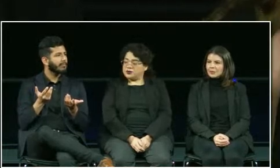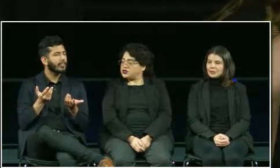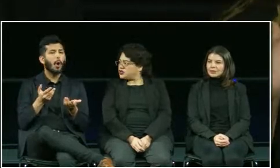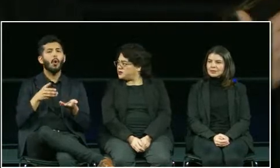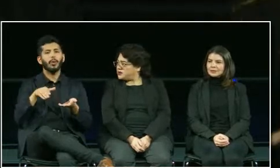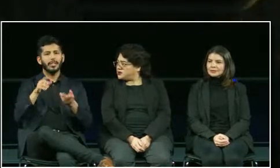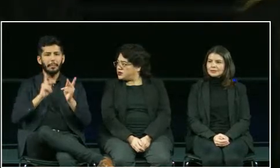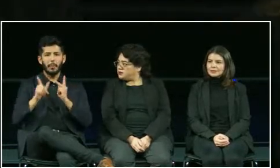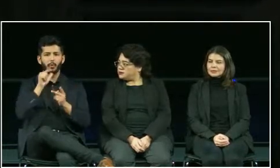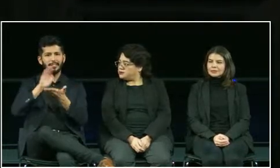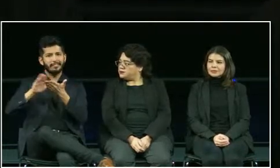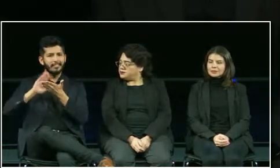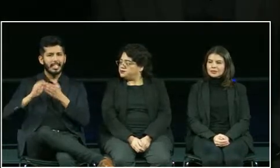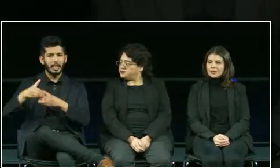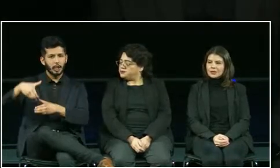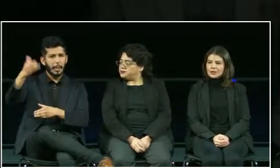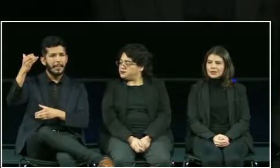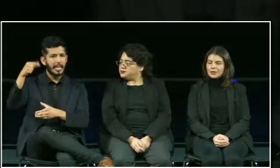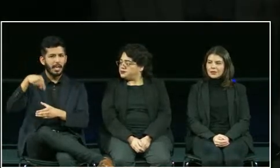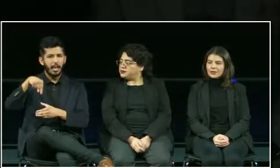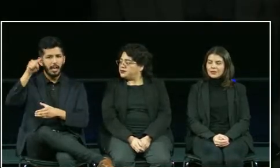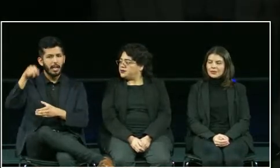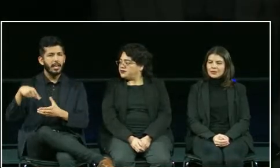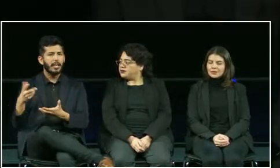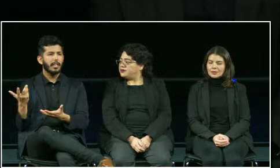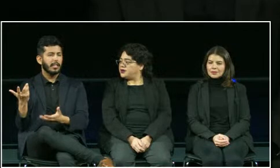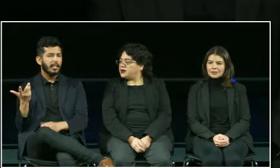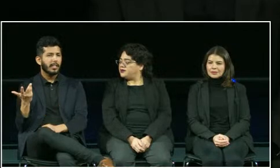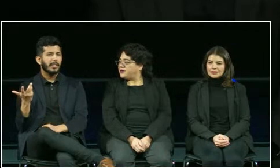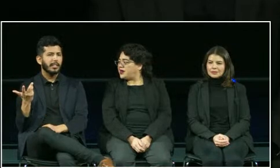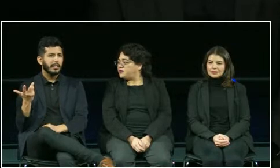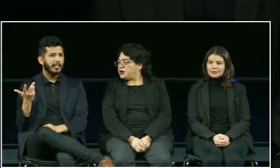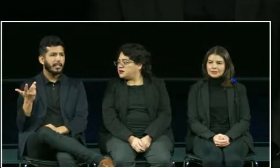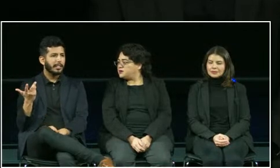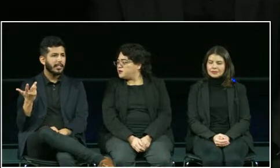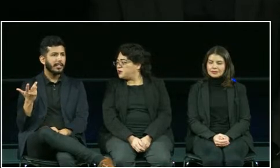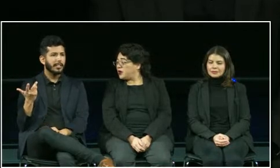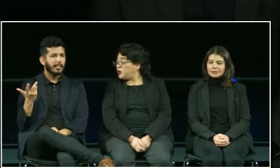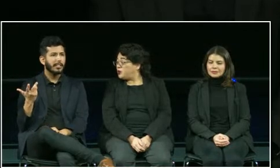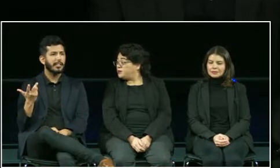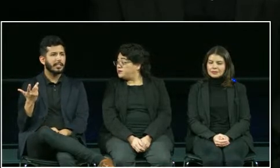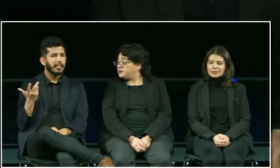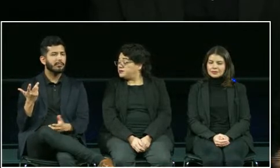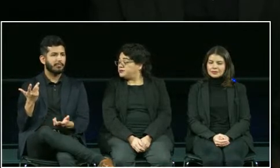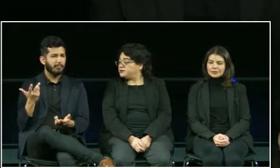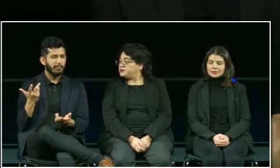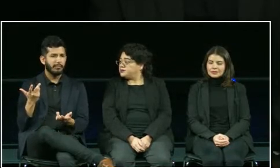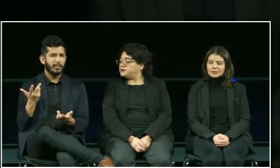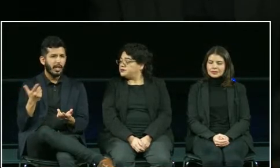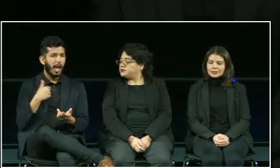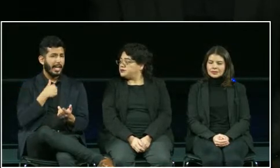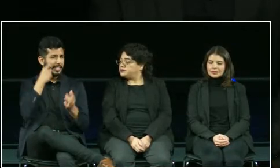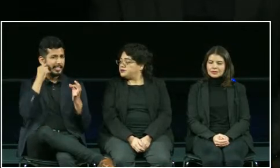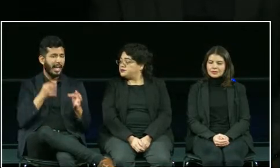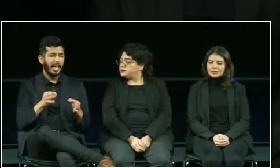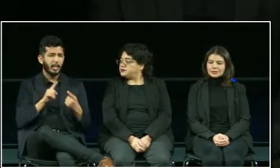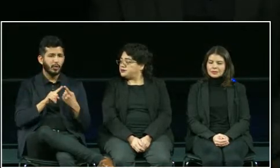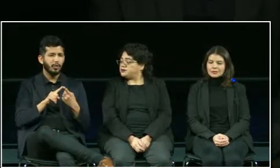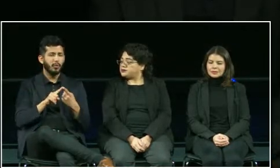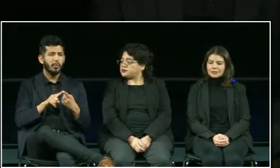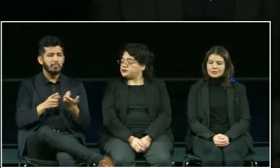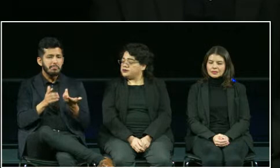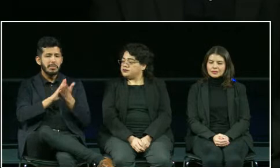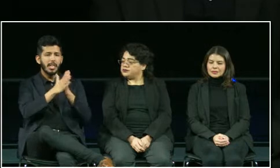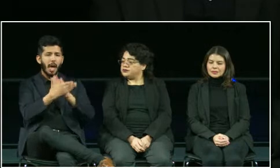the vagabonds, chimney. So, and I decide to do it into a